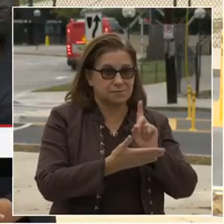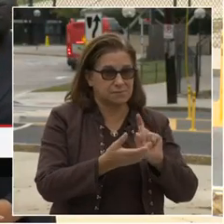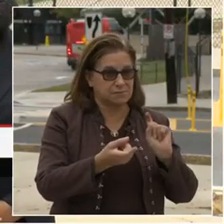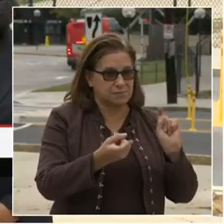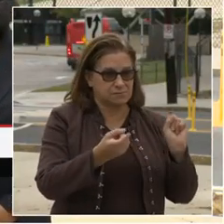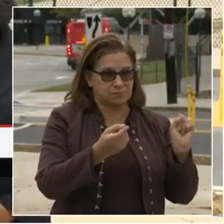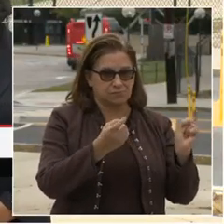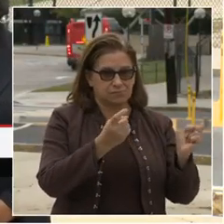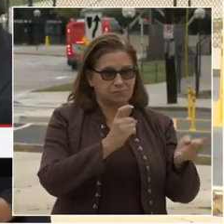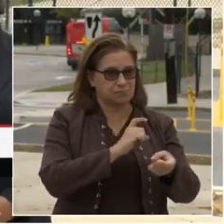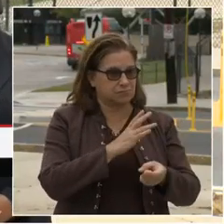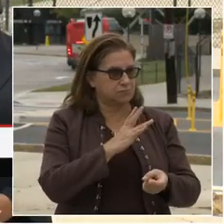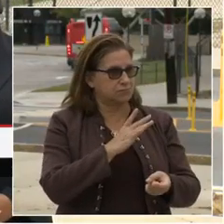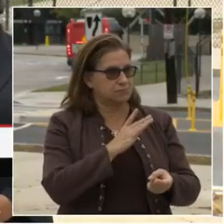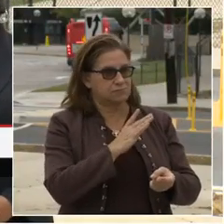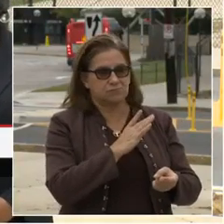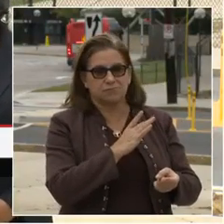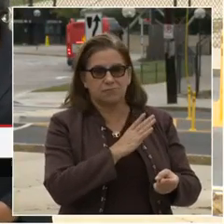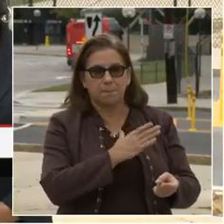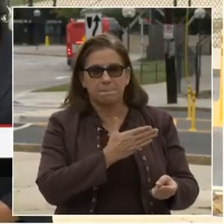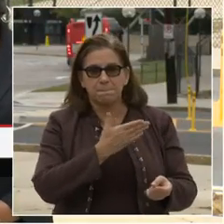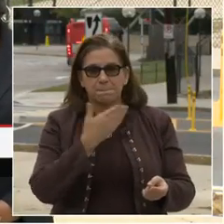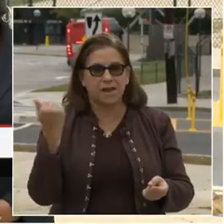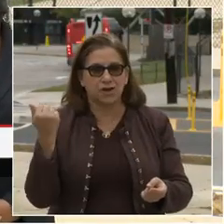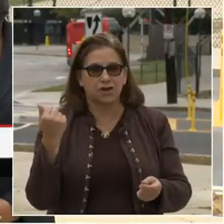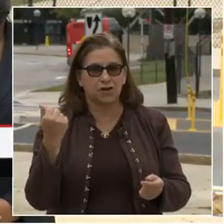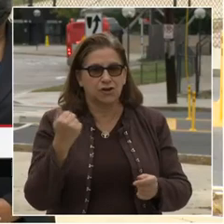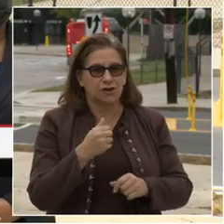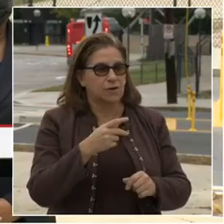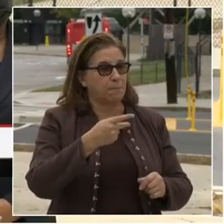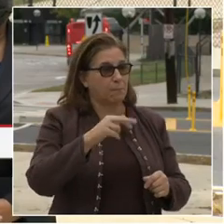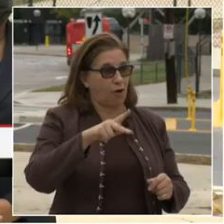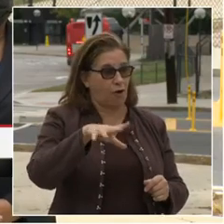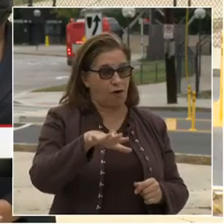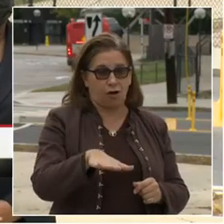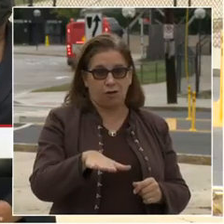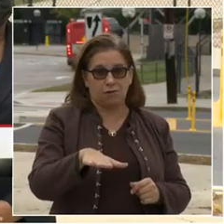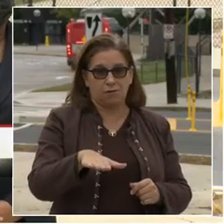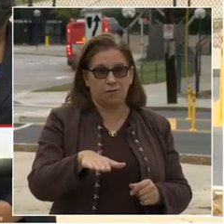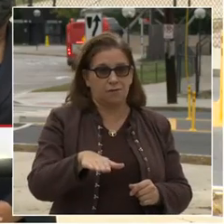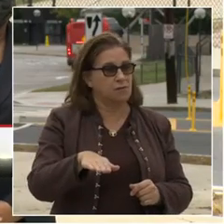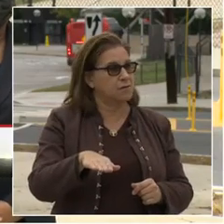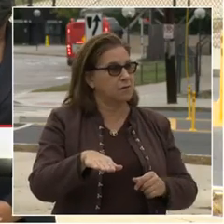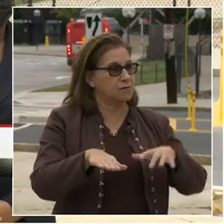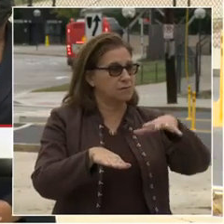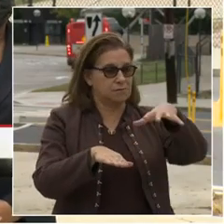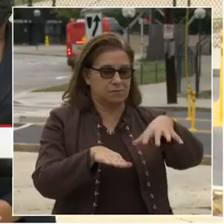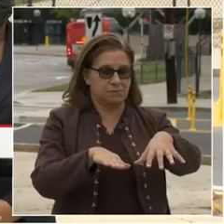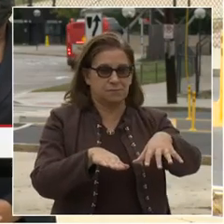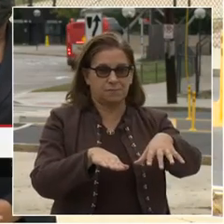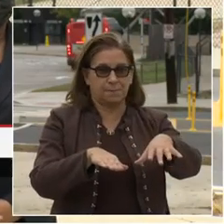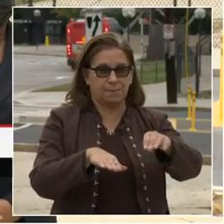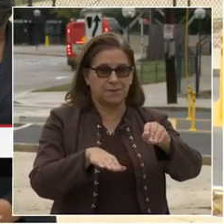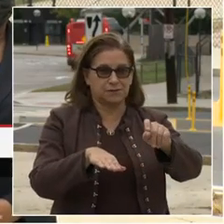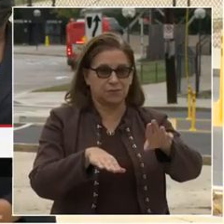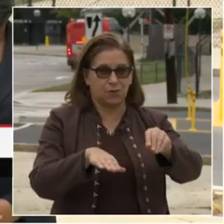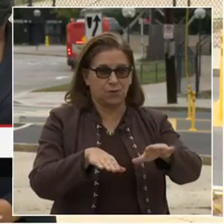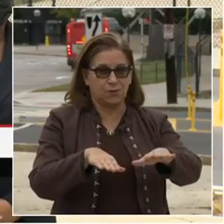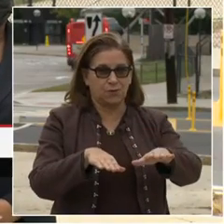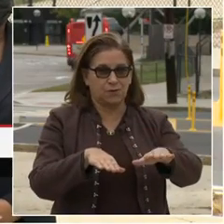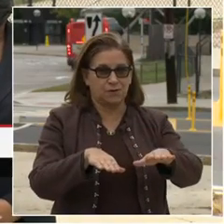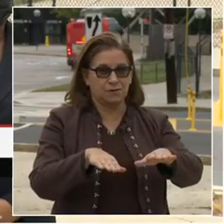short block. There is a park, a little triangle park across the street. For all of my life, it was